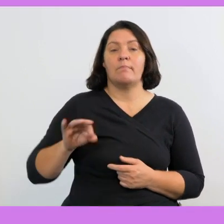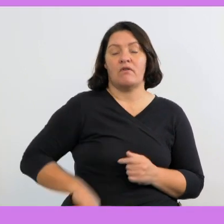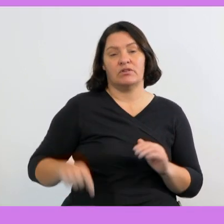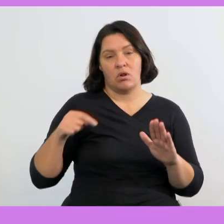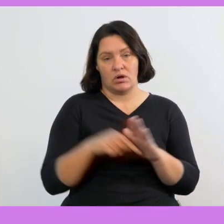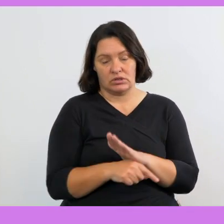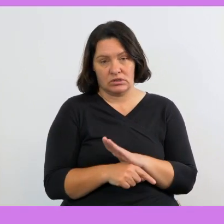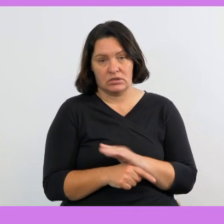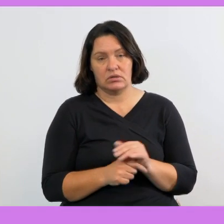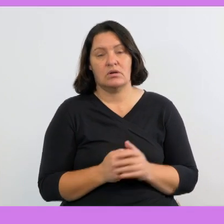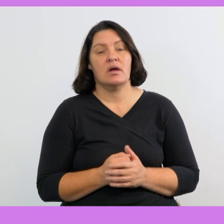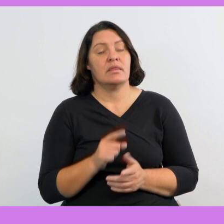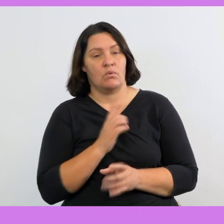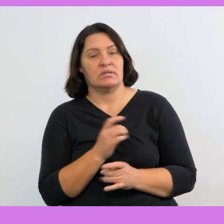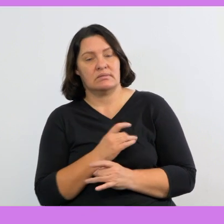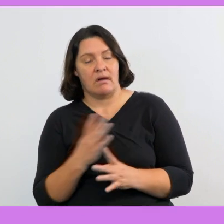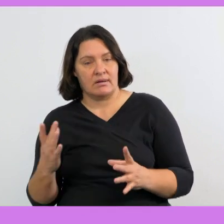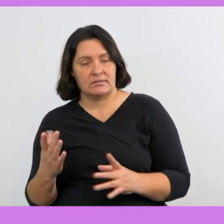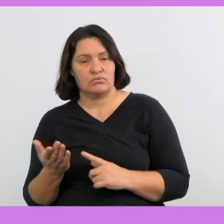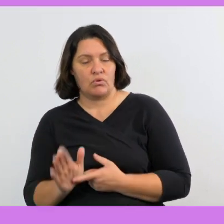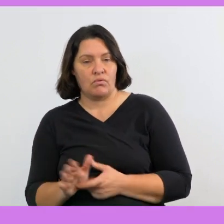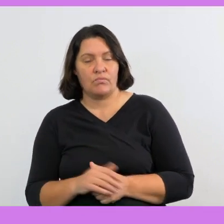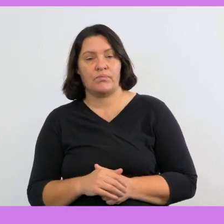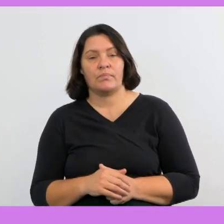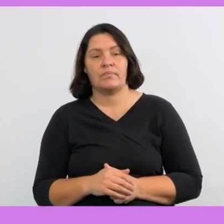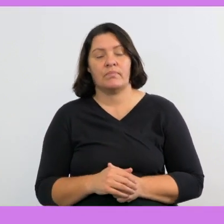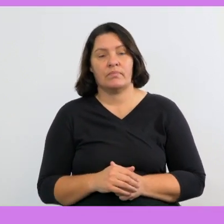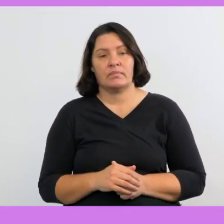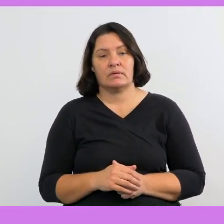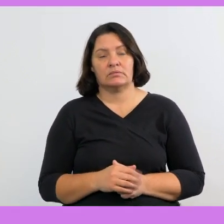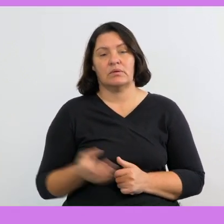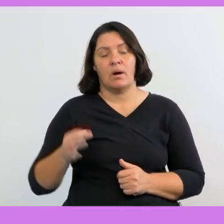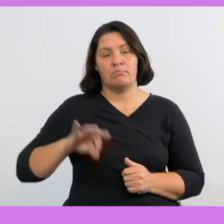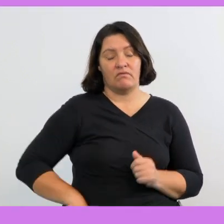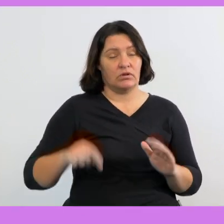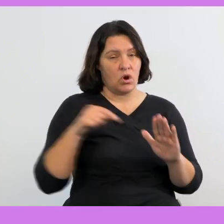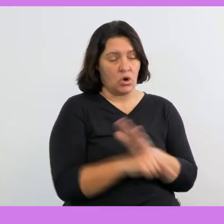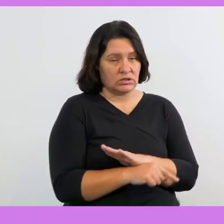by indicating, all right, profit or loss